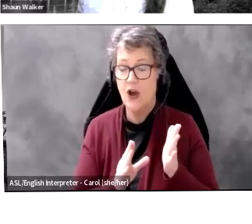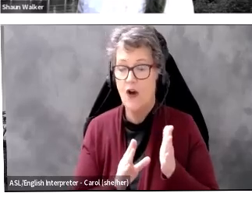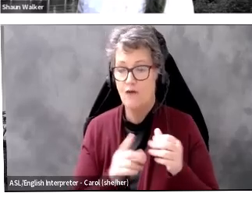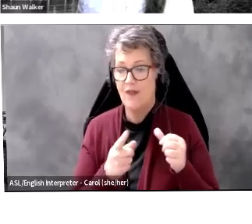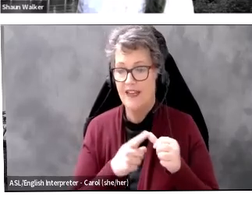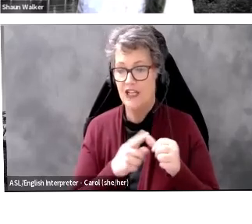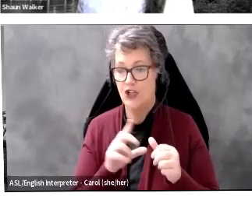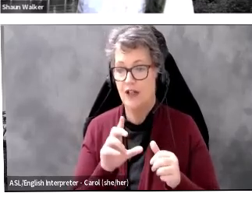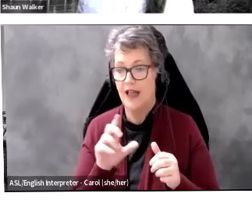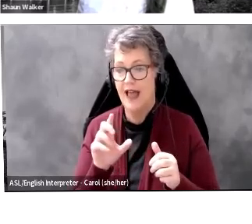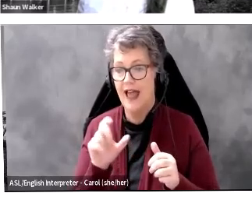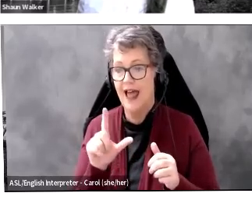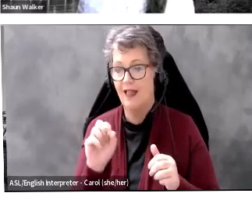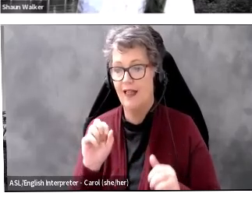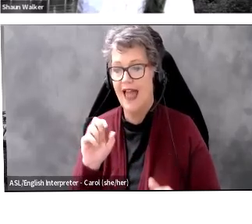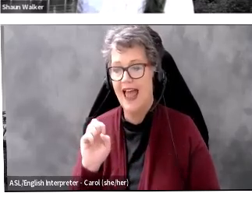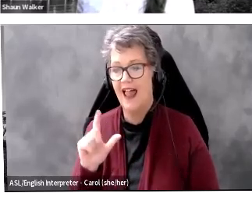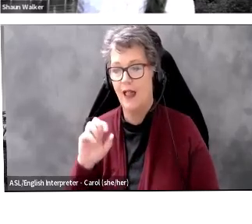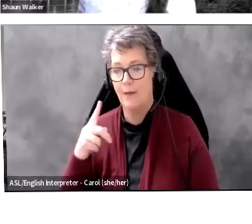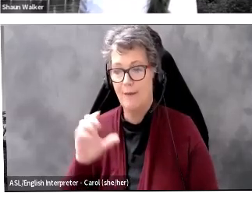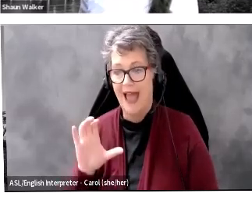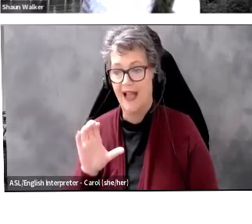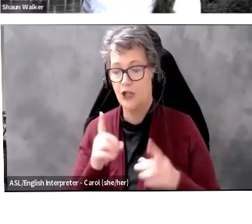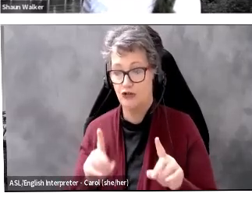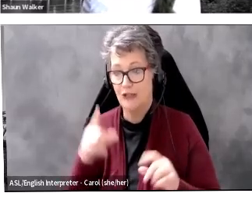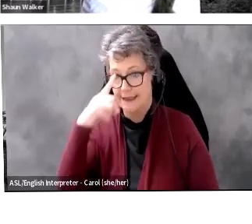initial LPAC during summer.